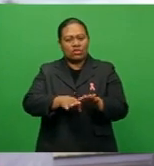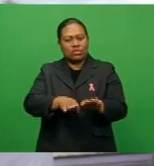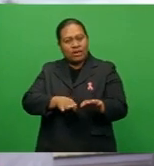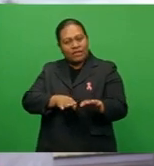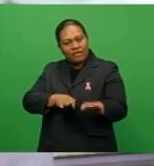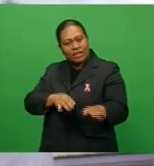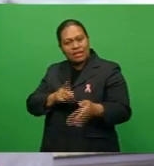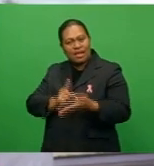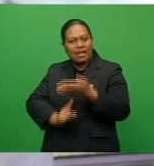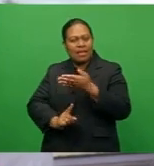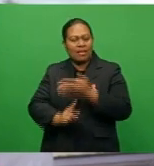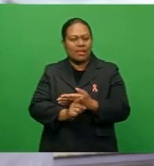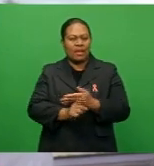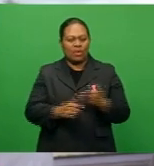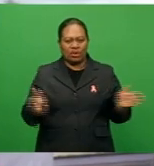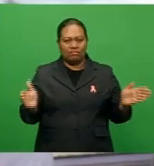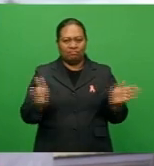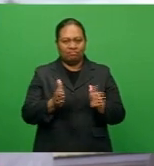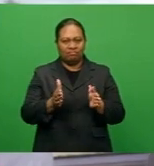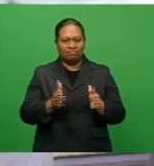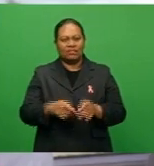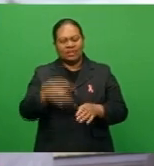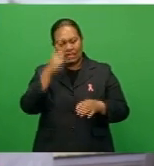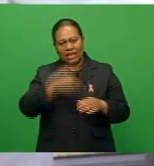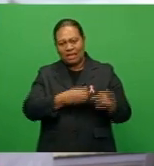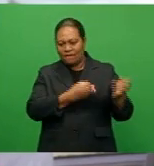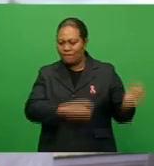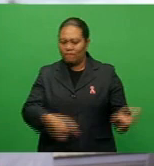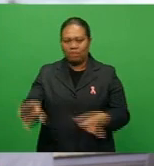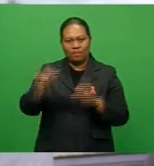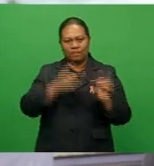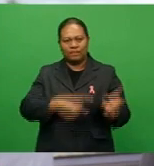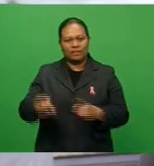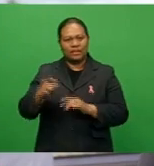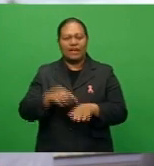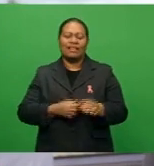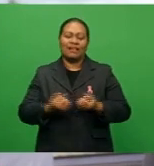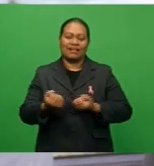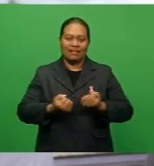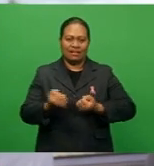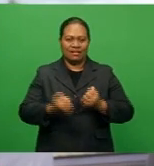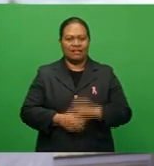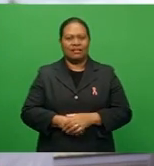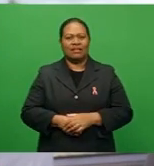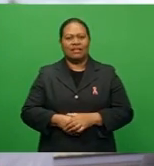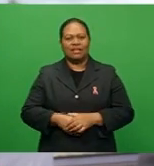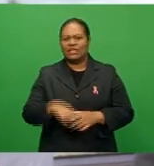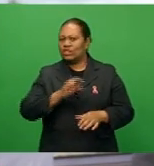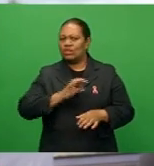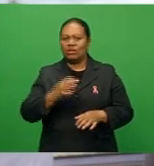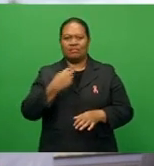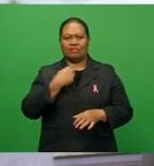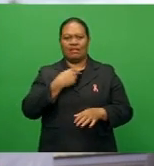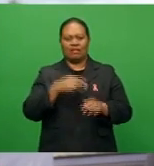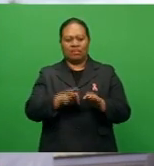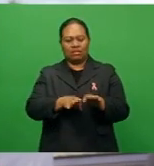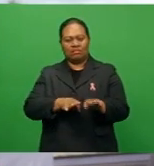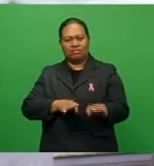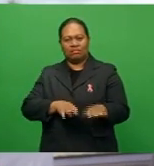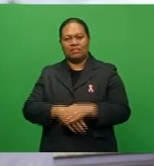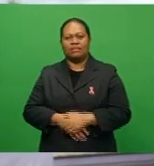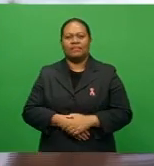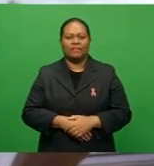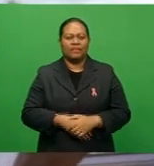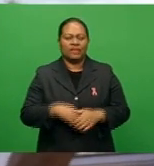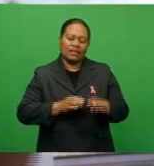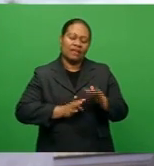Suva will be able to flow much more effectively in terms of people moving across cargo. So eventually that's going to be a development